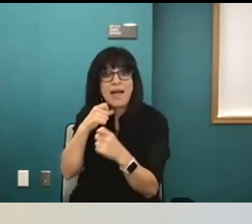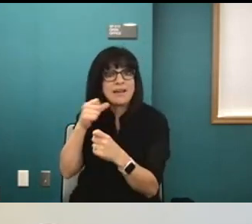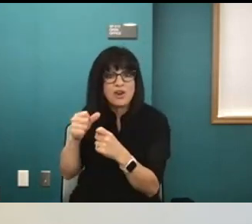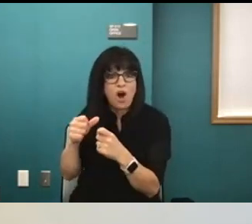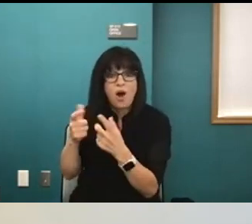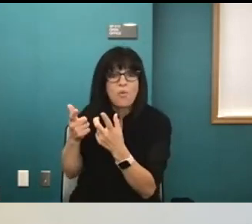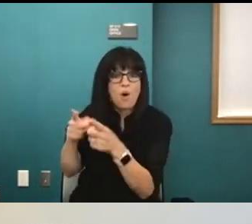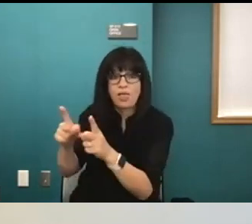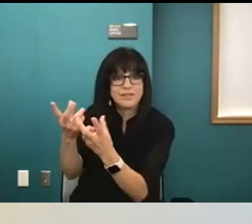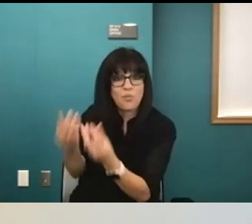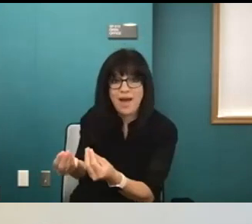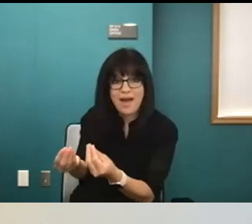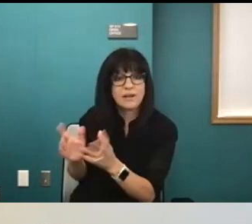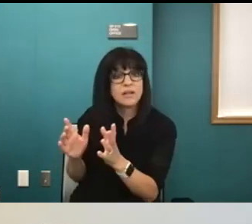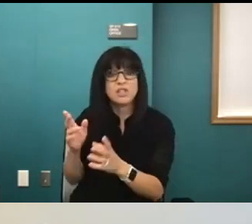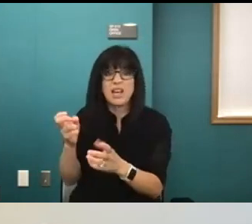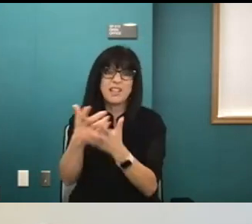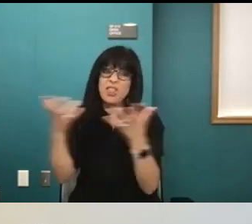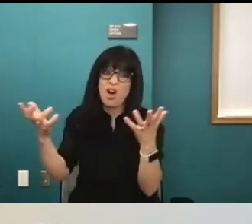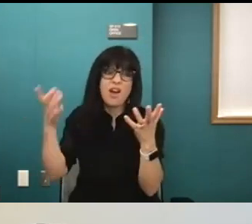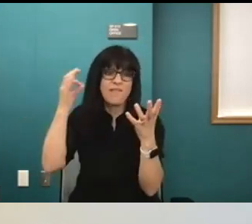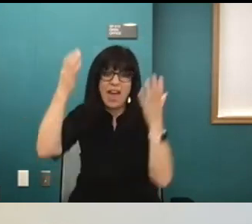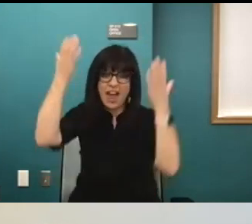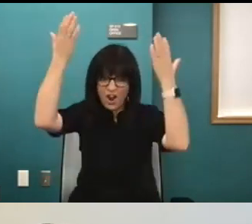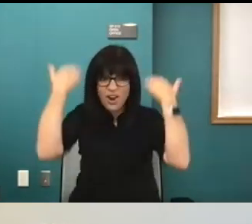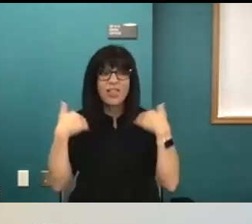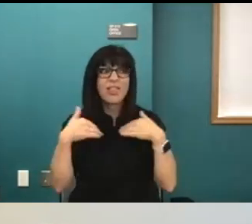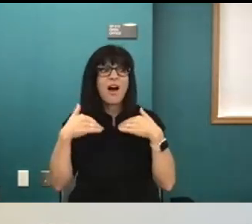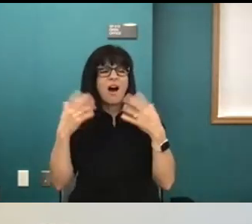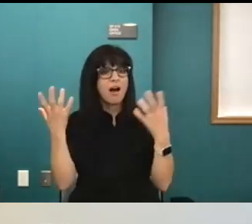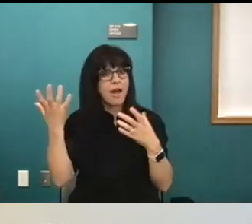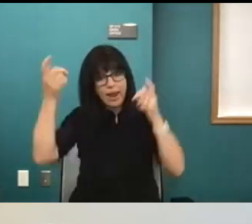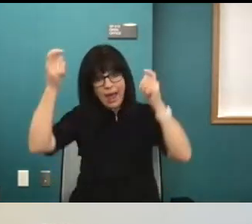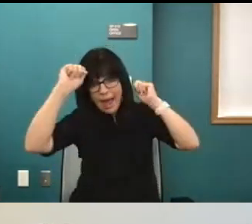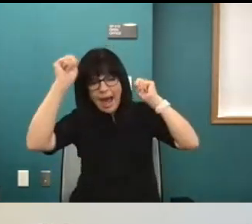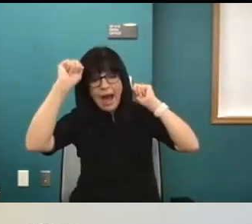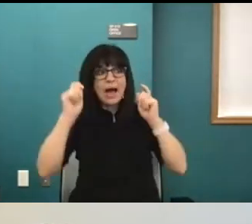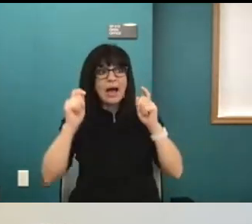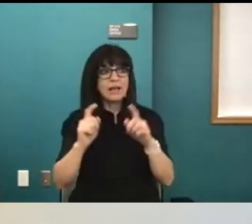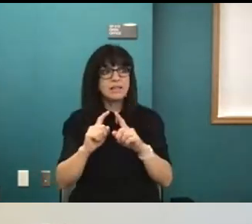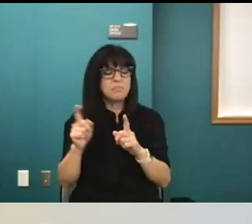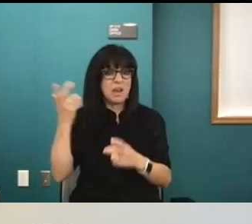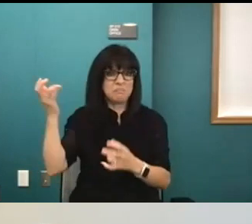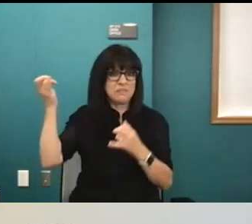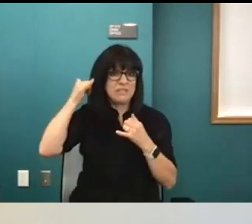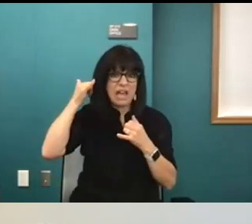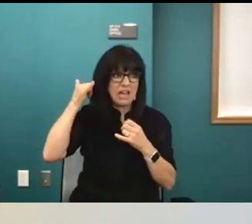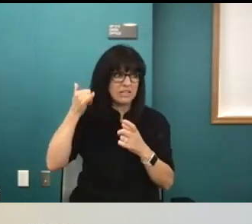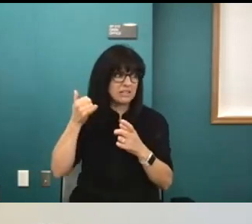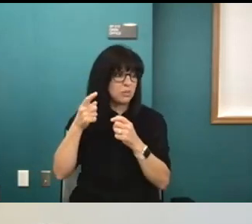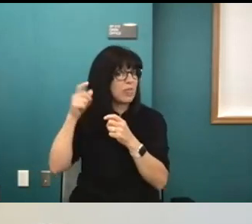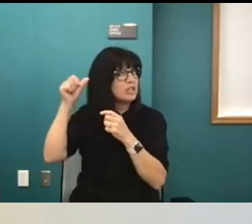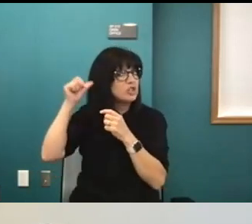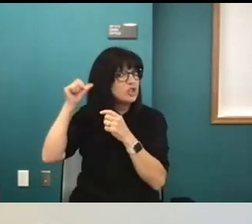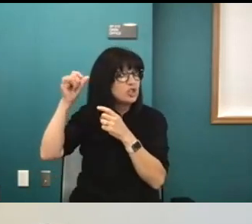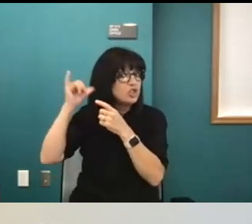and she's got a lot of hair, and she wears it with a hat, and it seems to stay on really well with it shaved. But